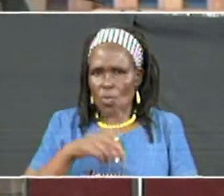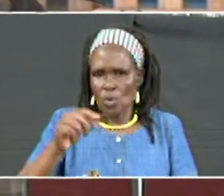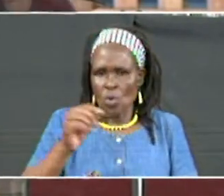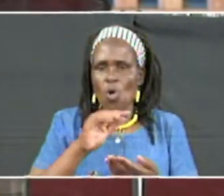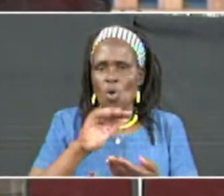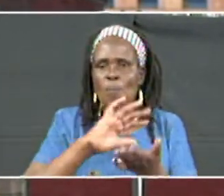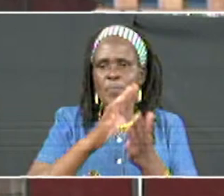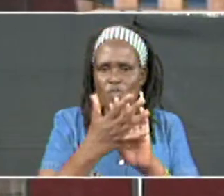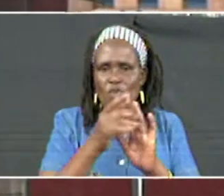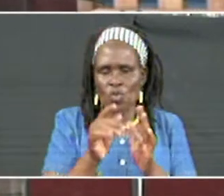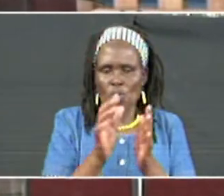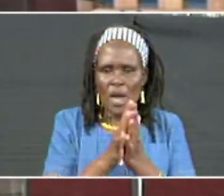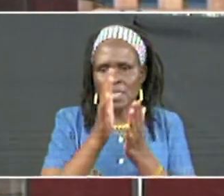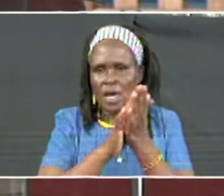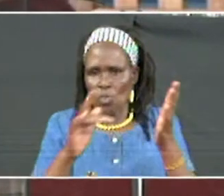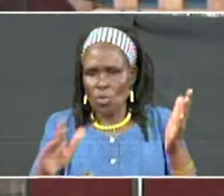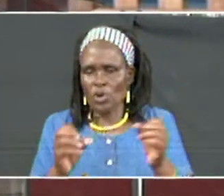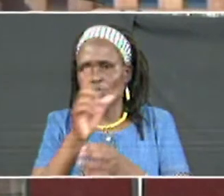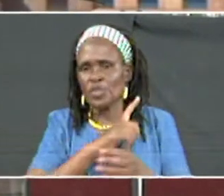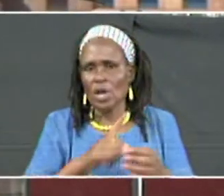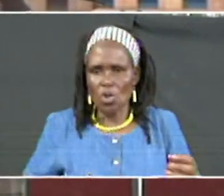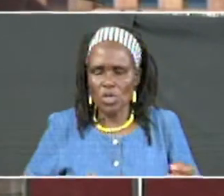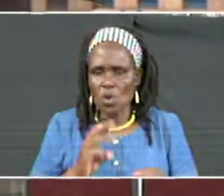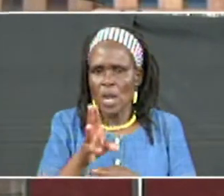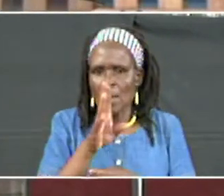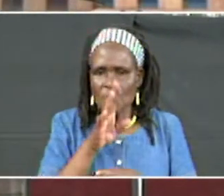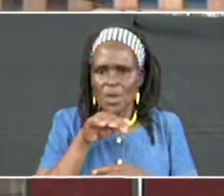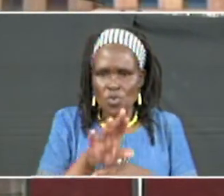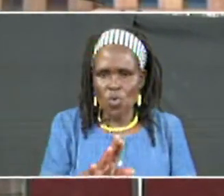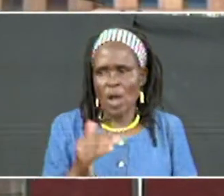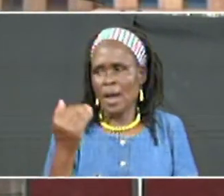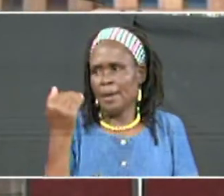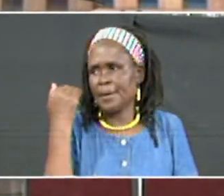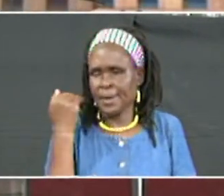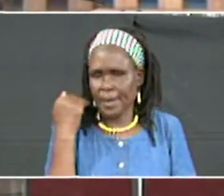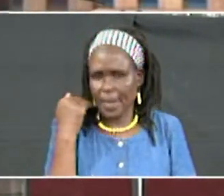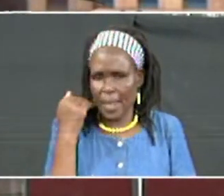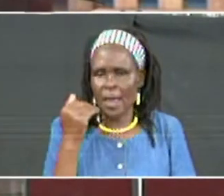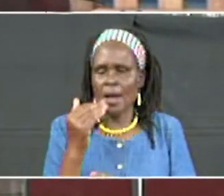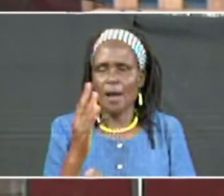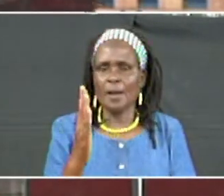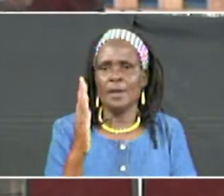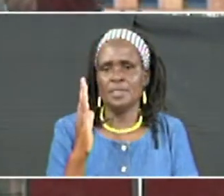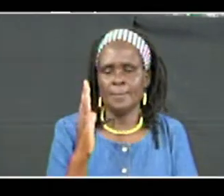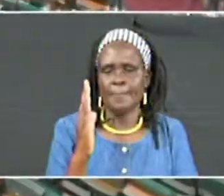the glory of the Lord will be your rear guard.